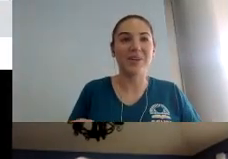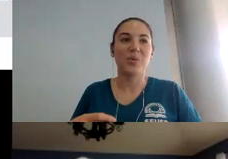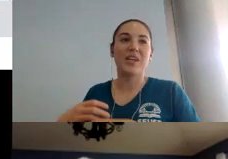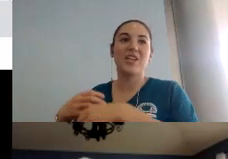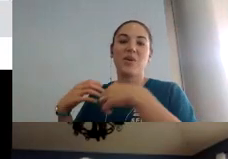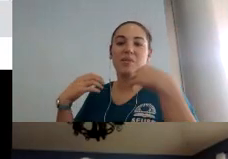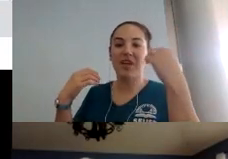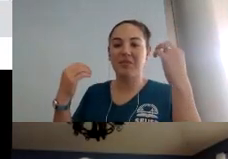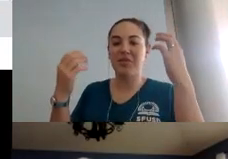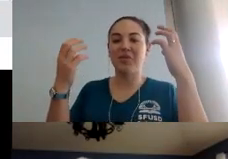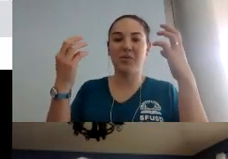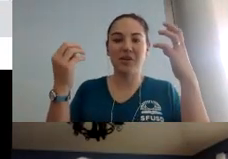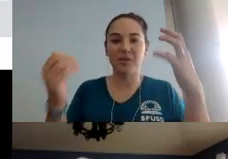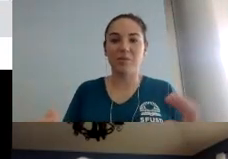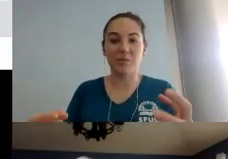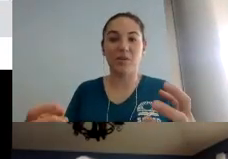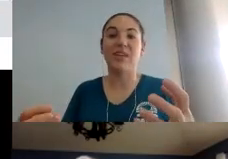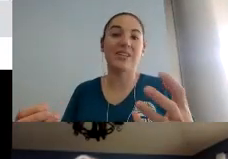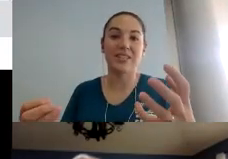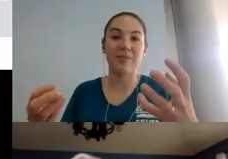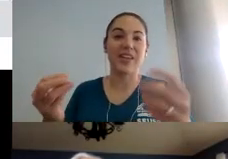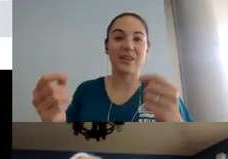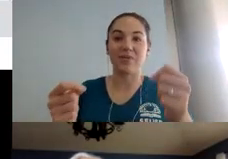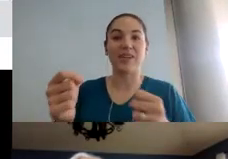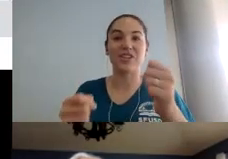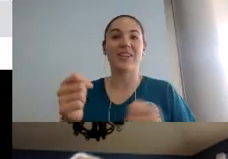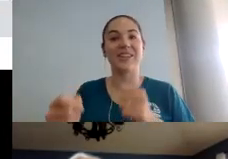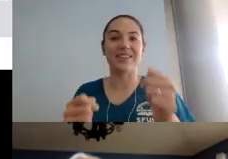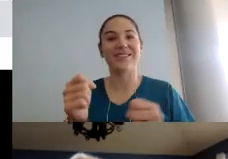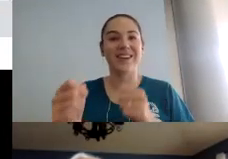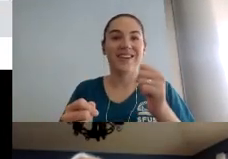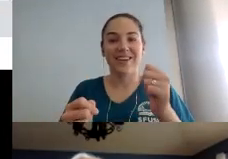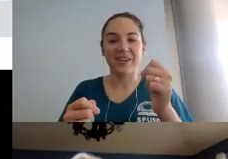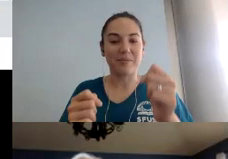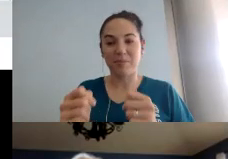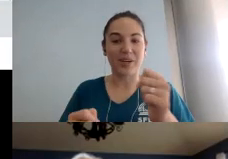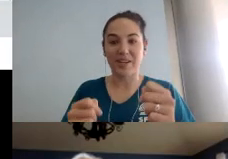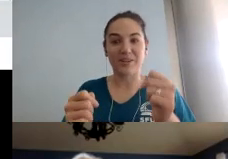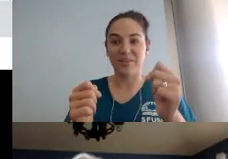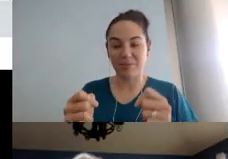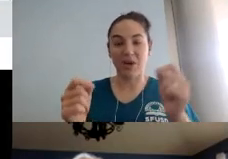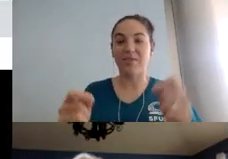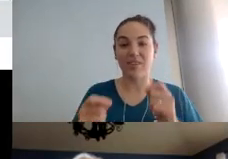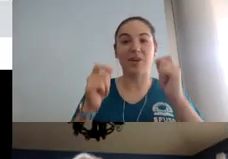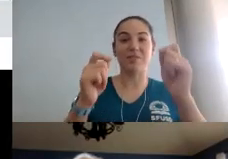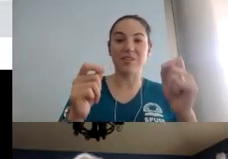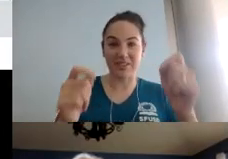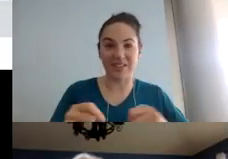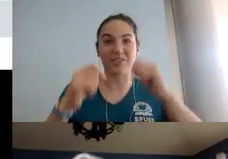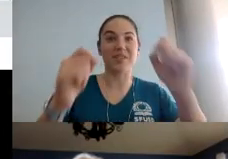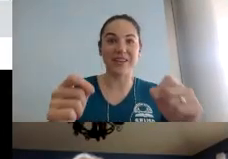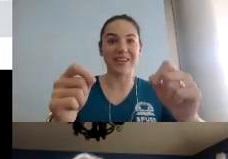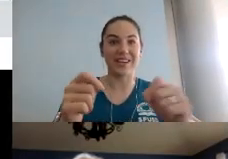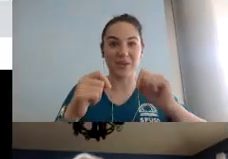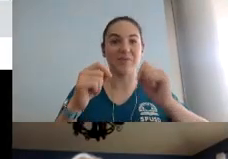creative? When can you give them times to, you know, reflect on something? That reflection is part of the thing you ask them to do is